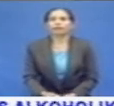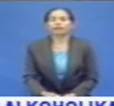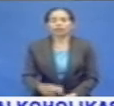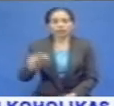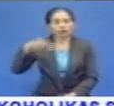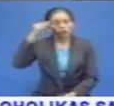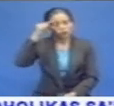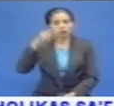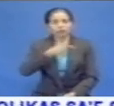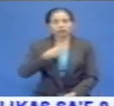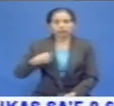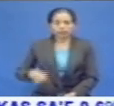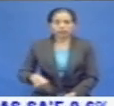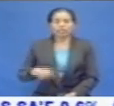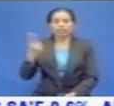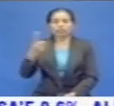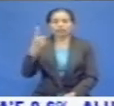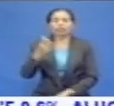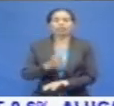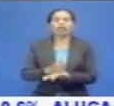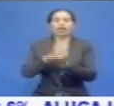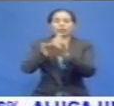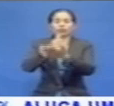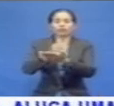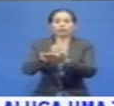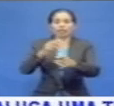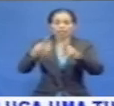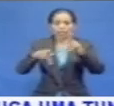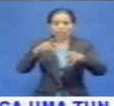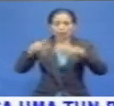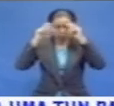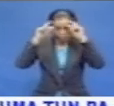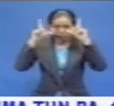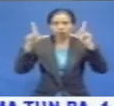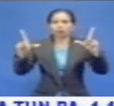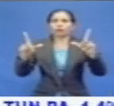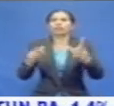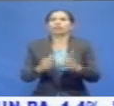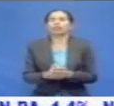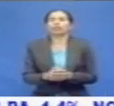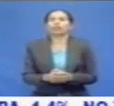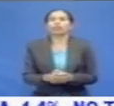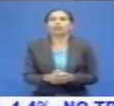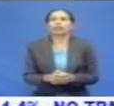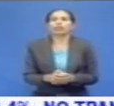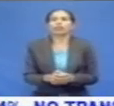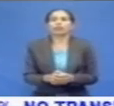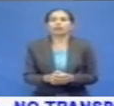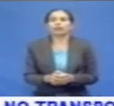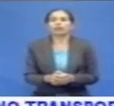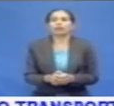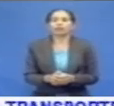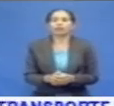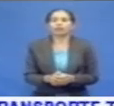COVID-19. So up to now, we already delivered 3 batches of medical supplies